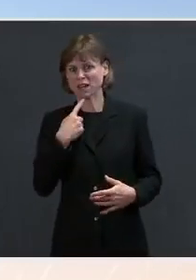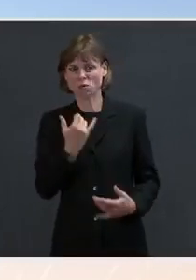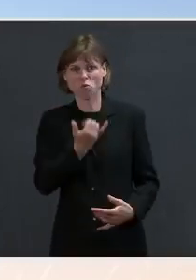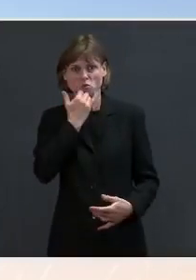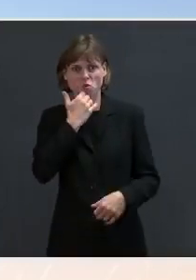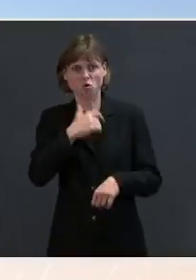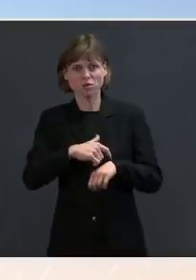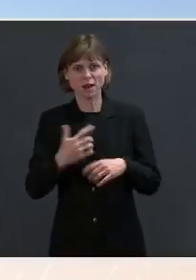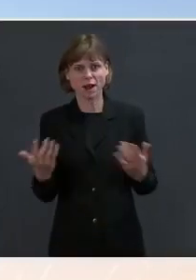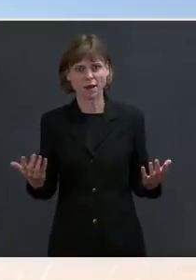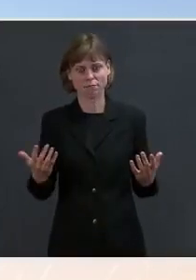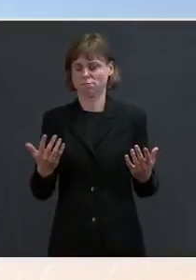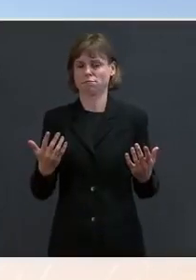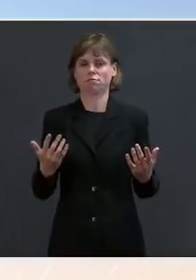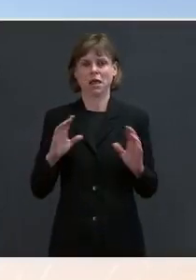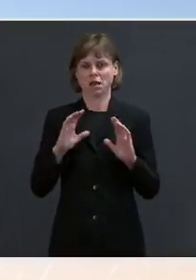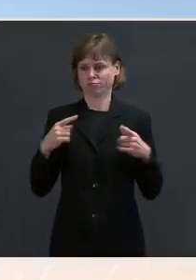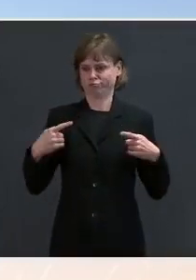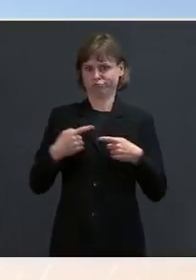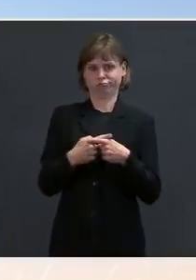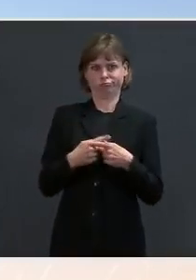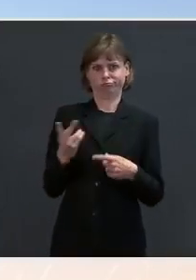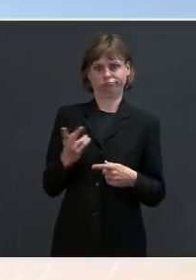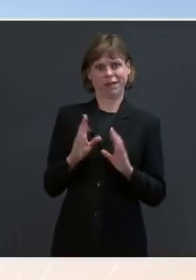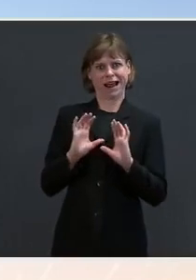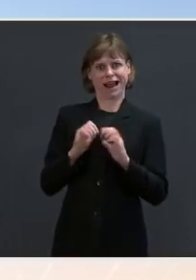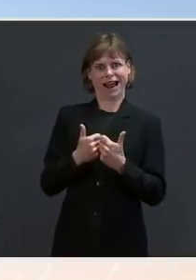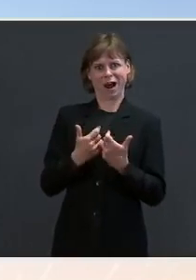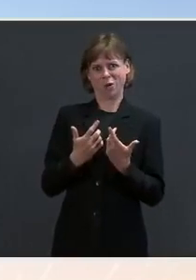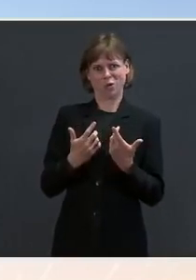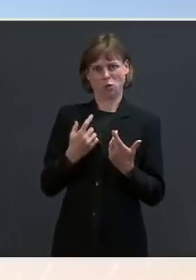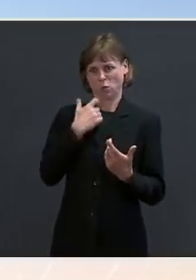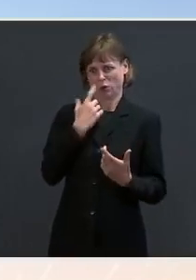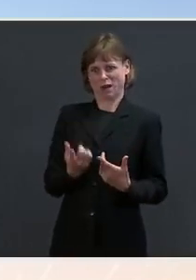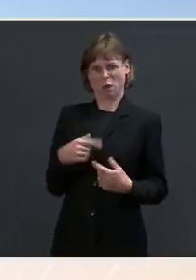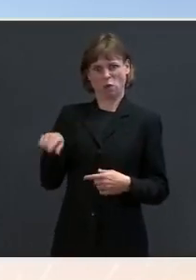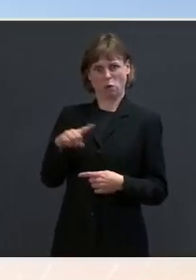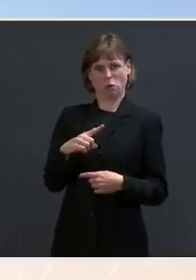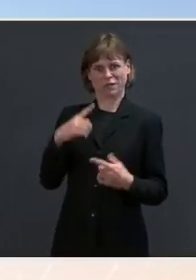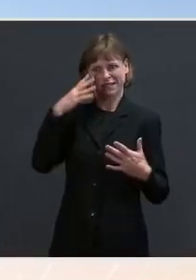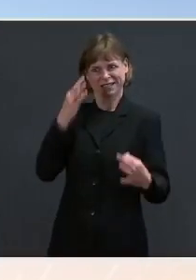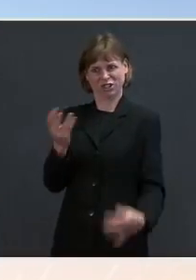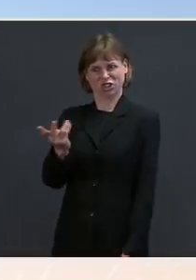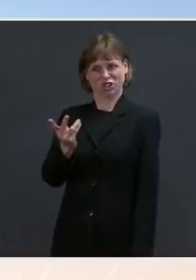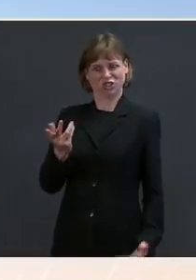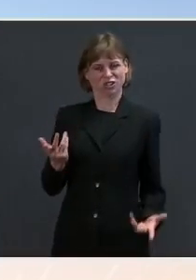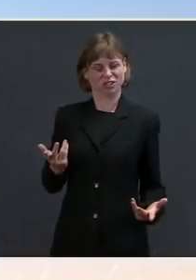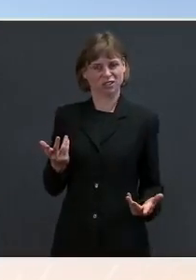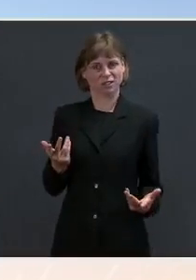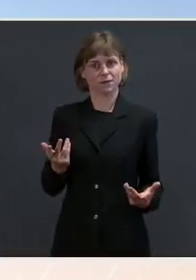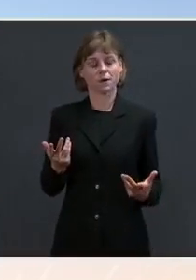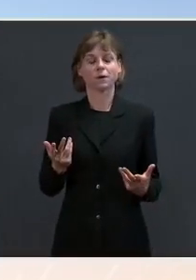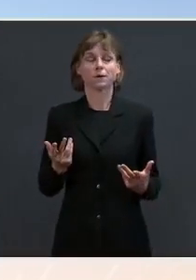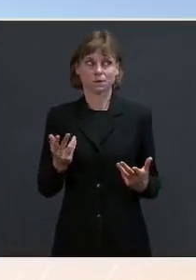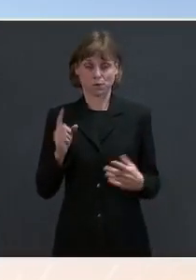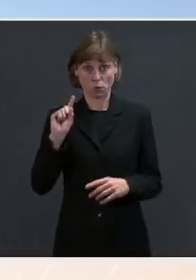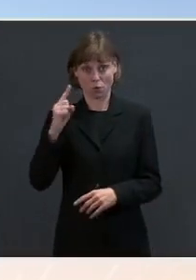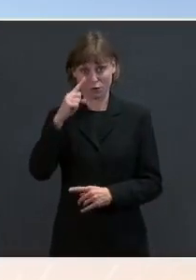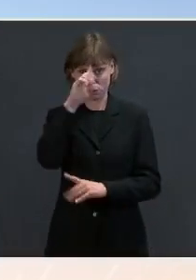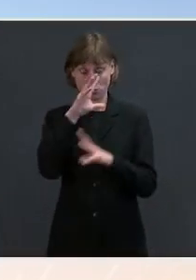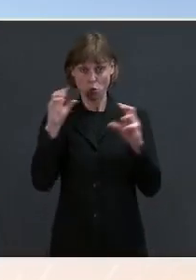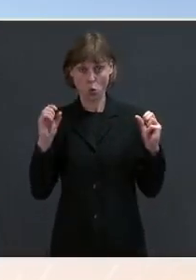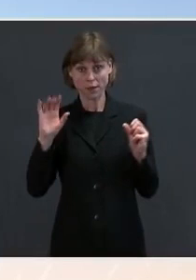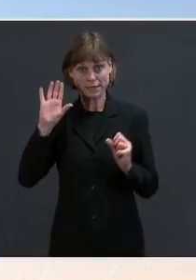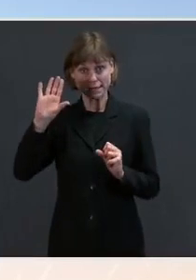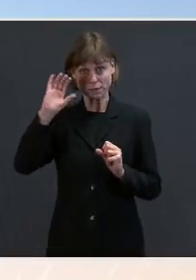you characterize those decisions, and what do you say to the governors of those two states that are making them? Well, first, the president's position